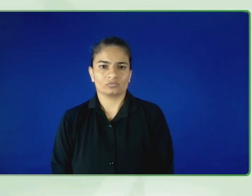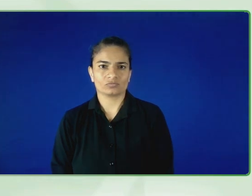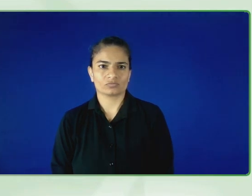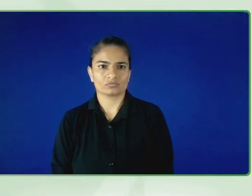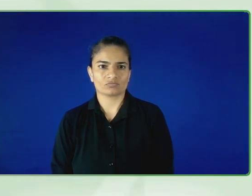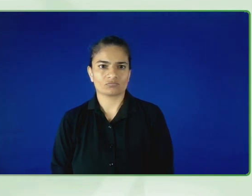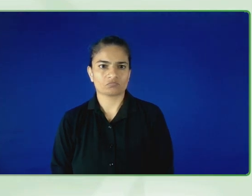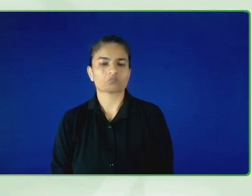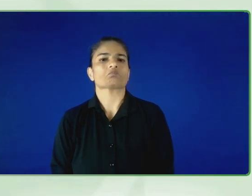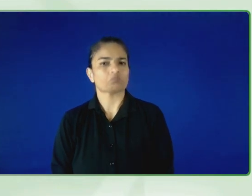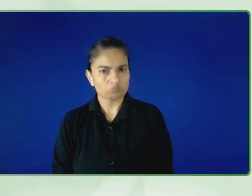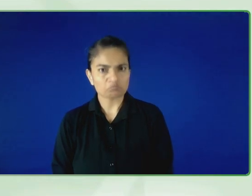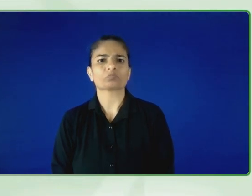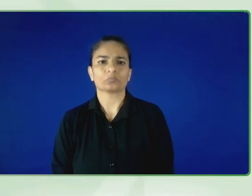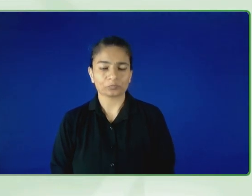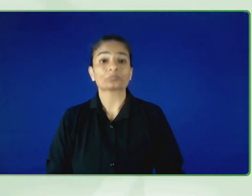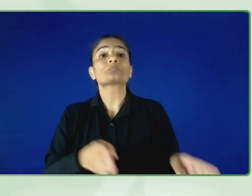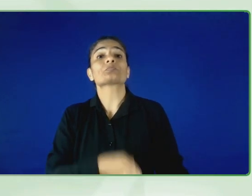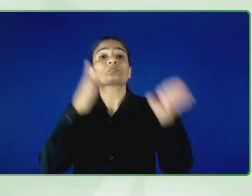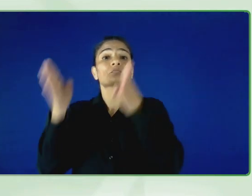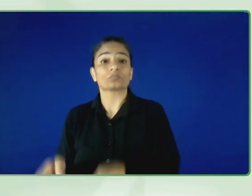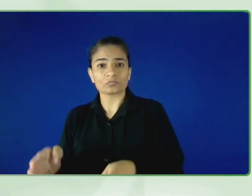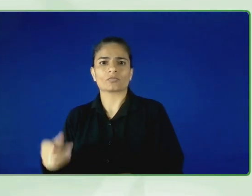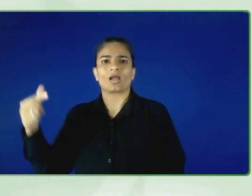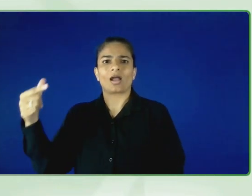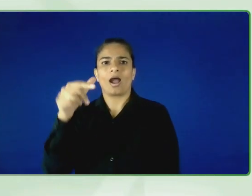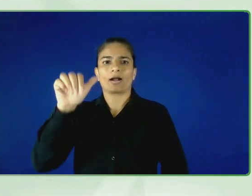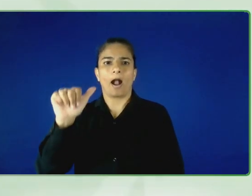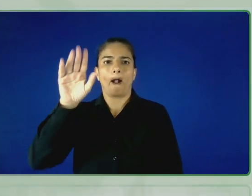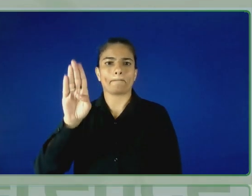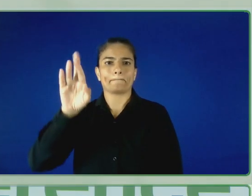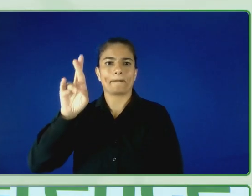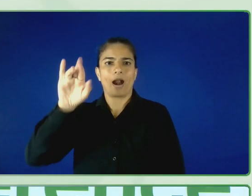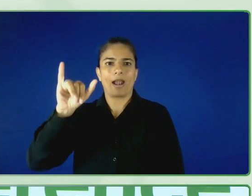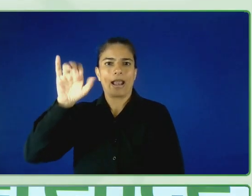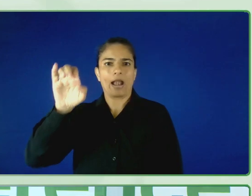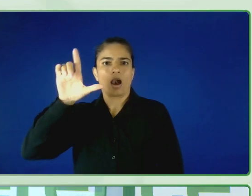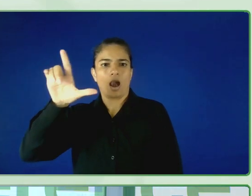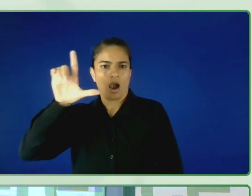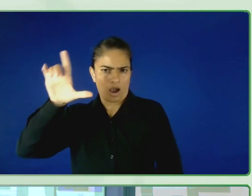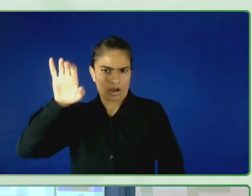is Gabriel from Incluyeme. So Gabriel, I'll turn the conversation over to you.